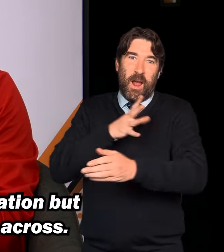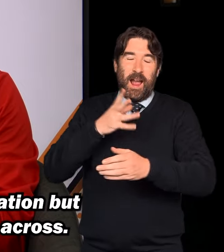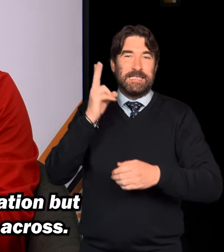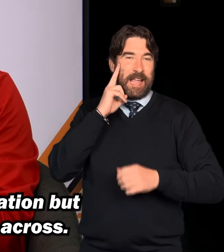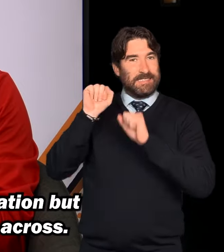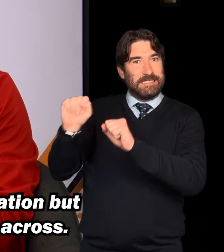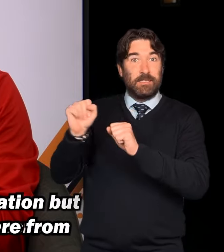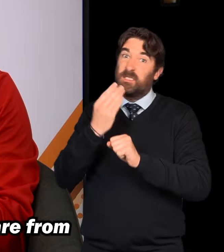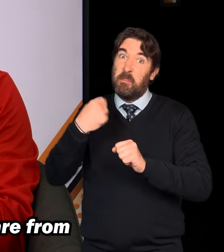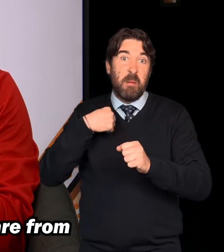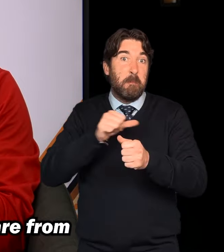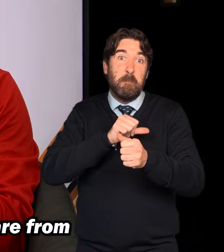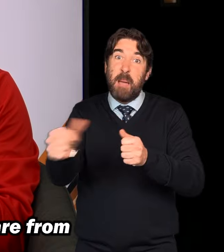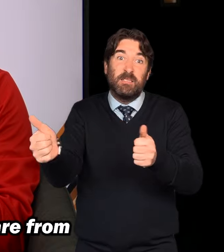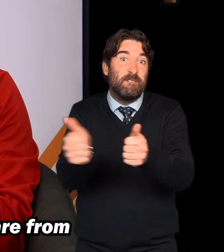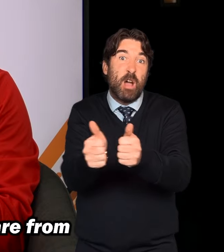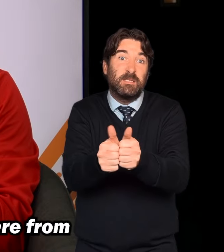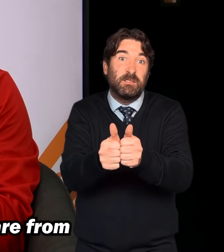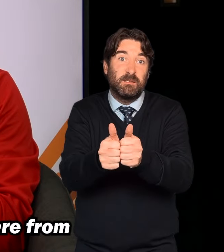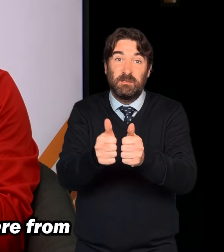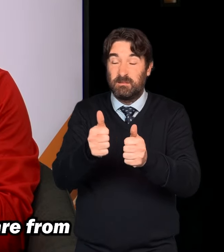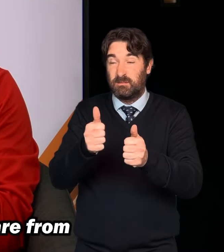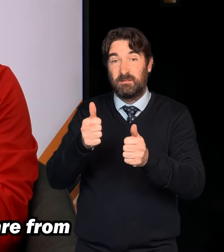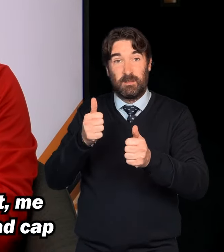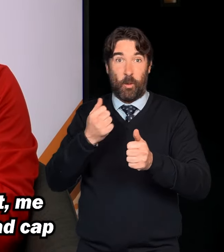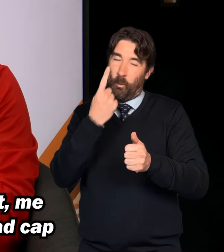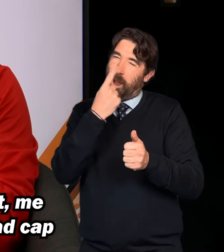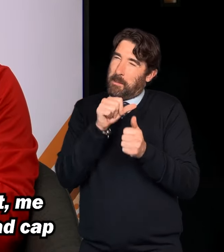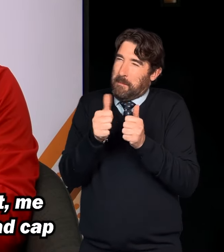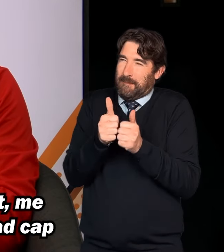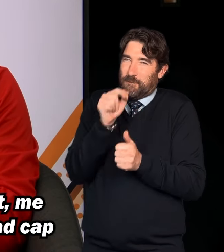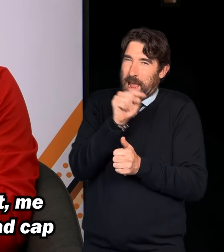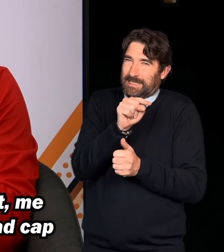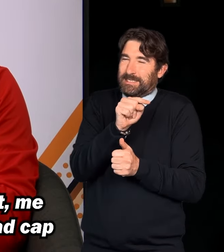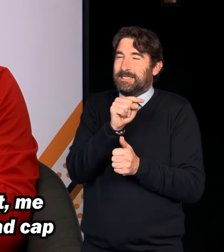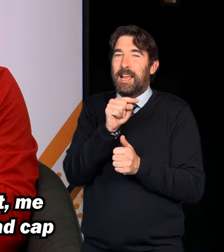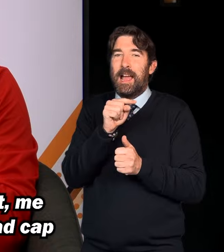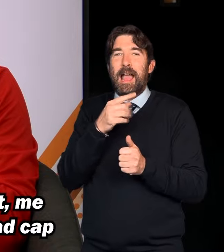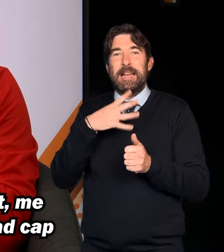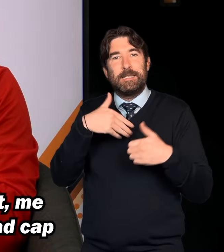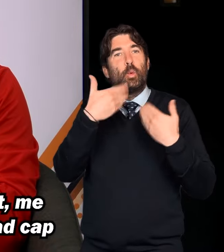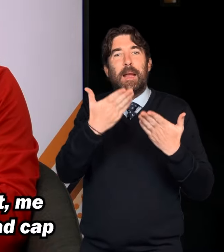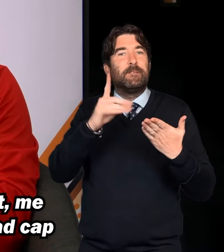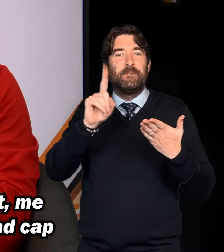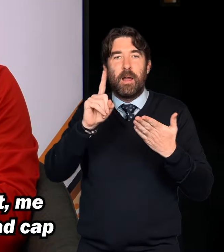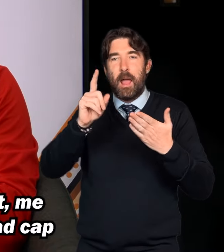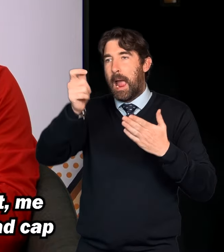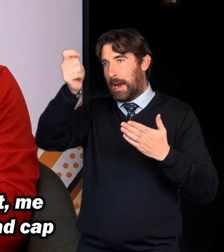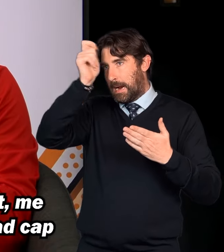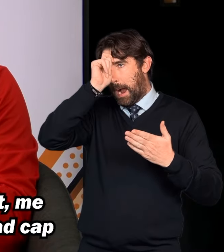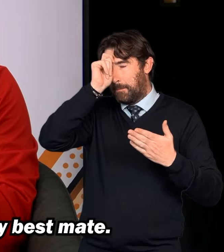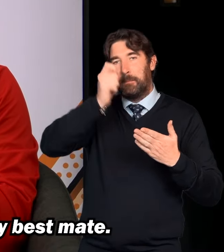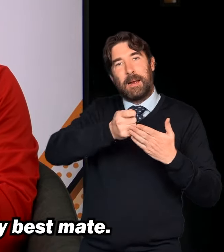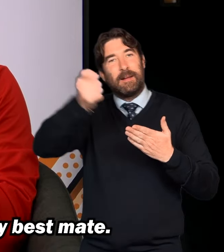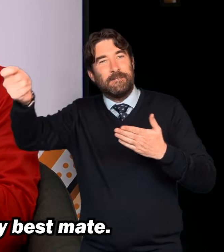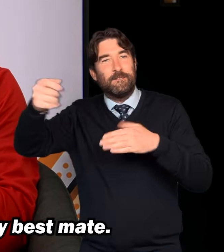can sort of get our points across. And some of my best mates are from, well, my best mates actually got me to get him an Abbey Road